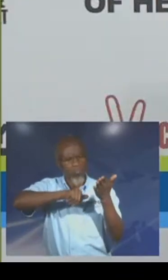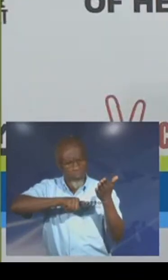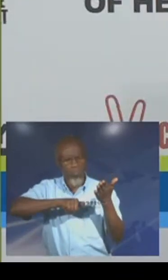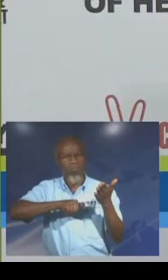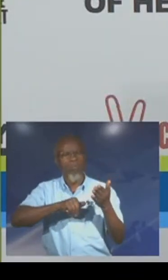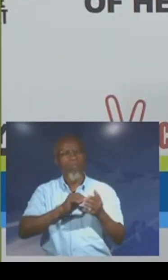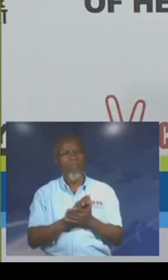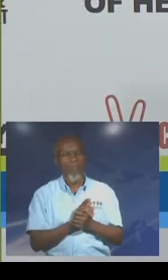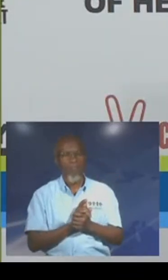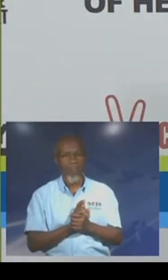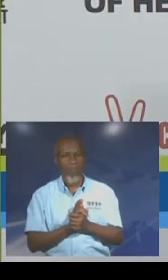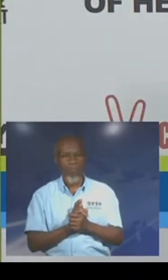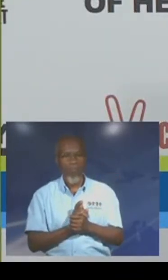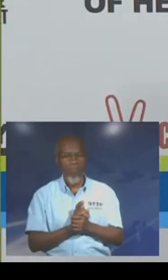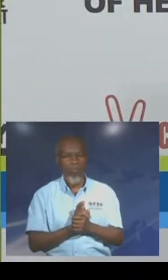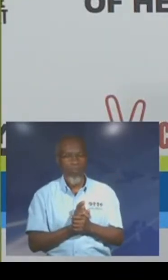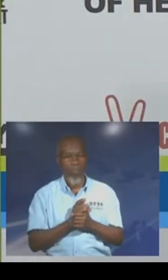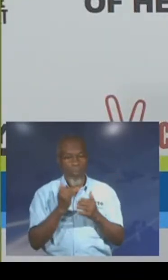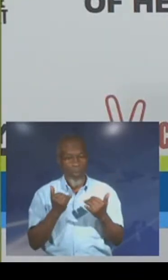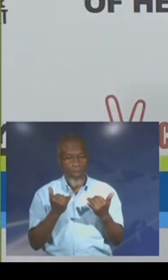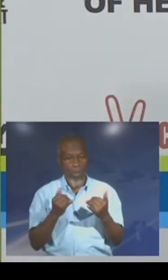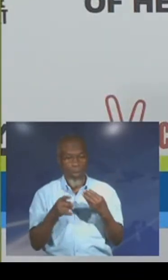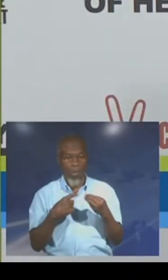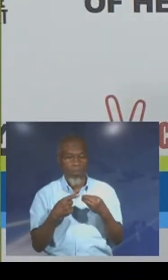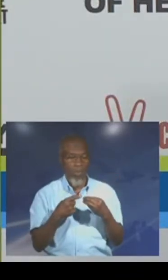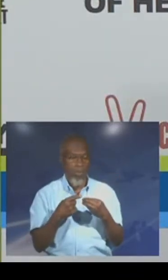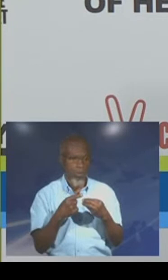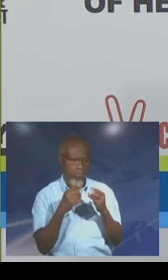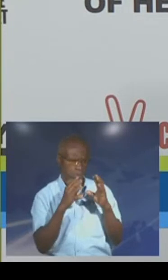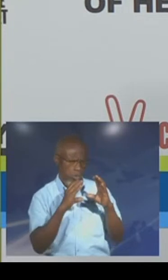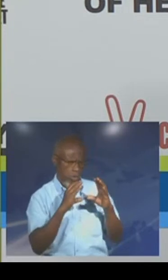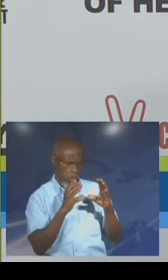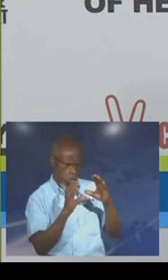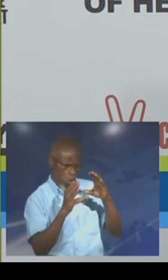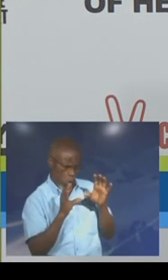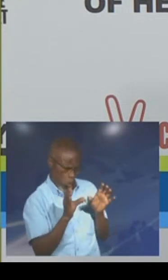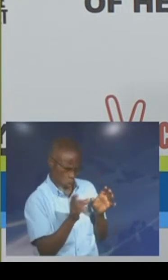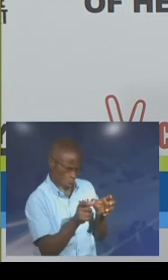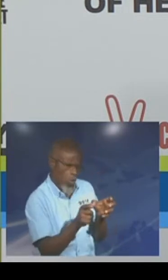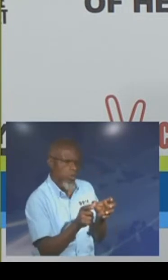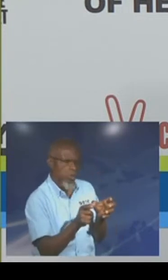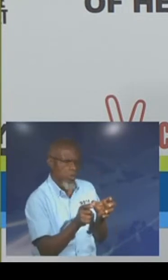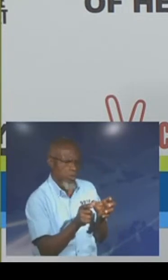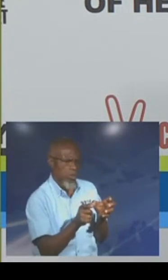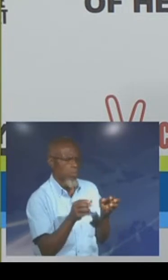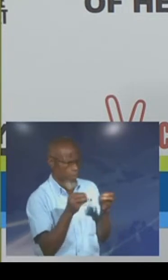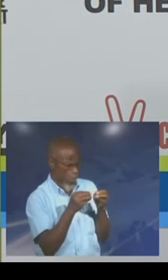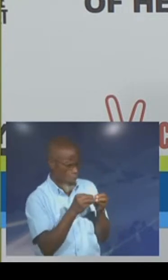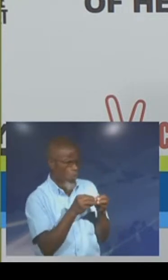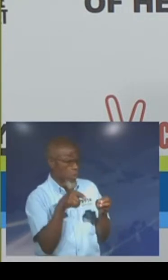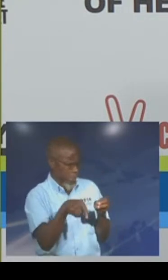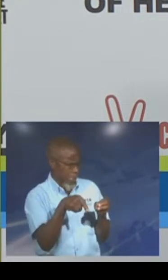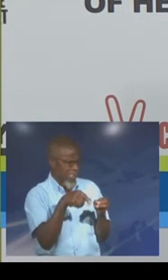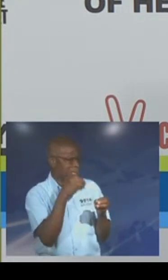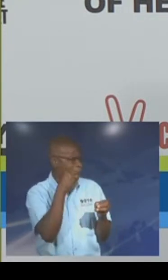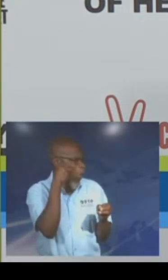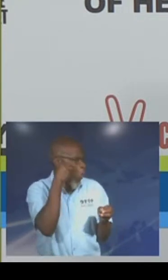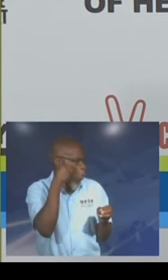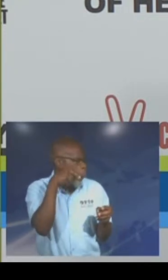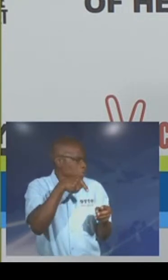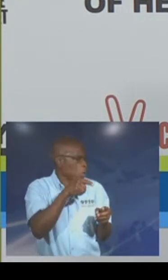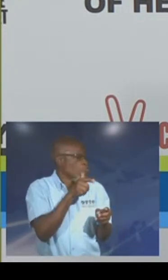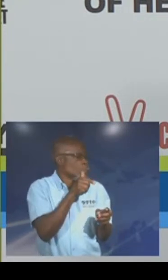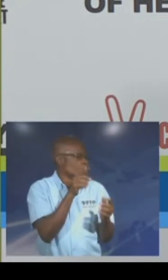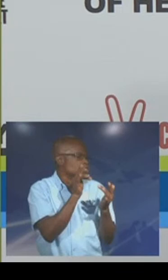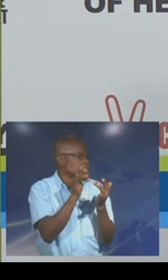the quarantine that we have been doing over the last few months have been primarily to the household contacts. So we're looking at primary